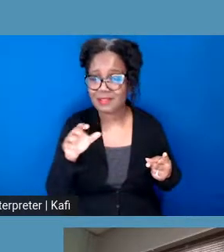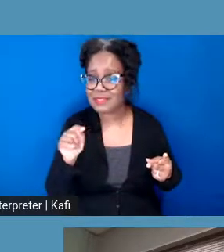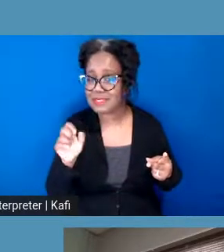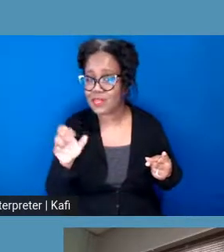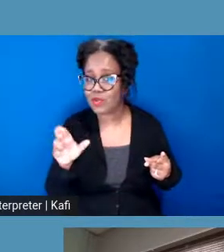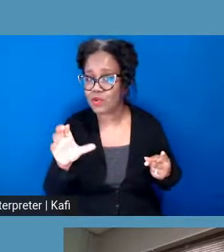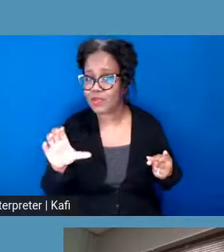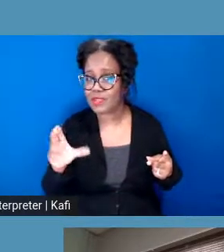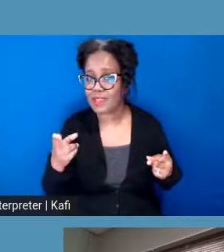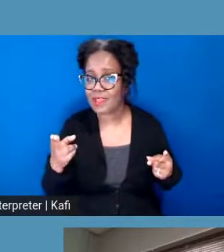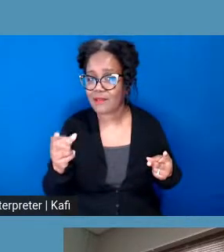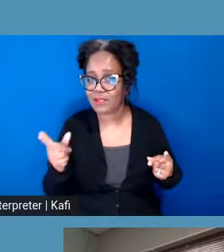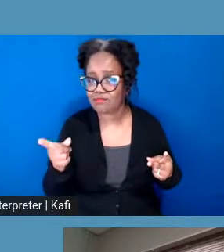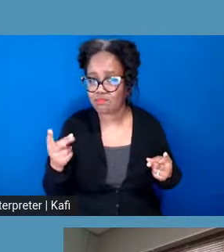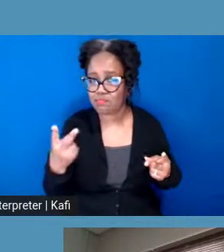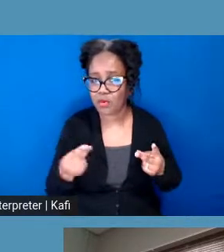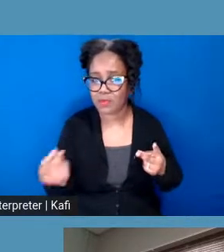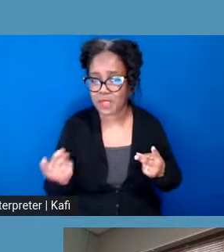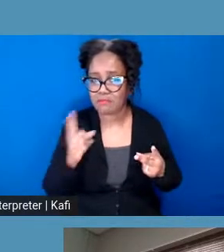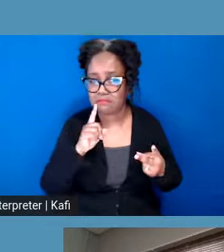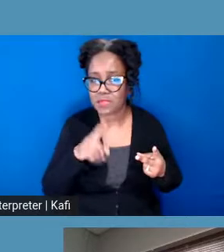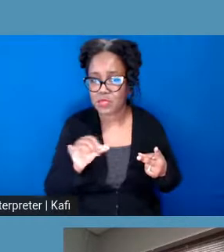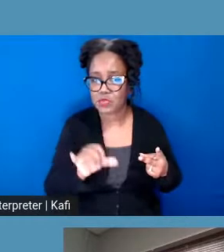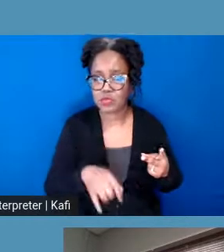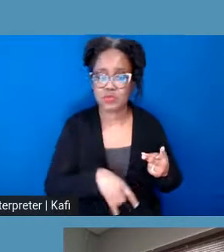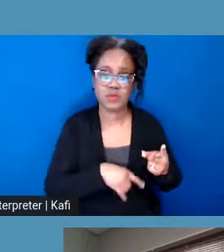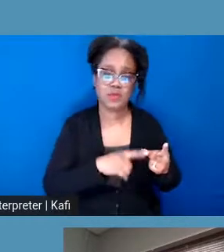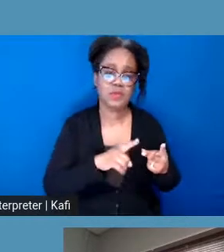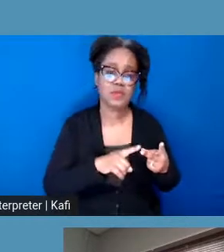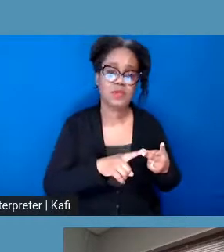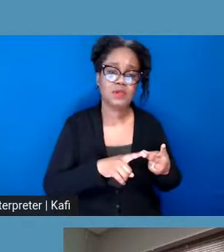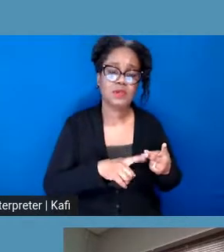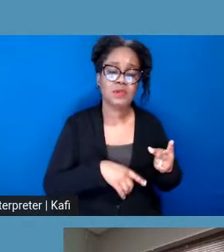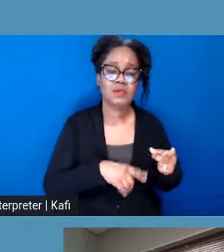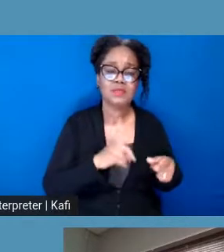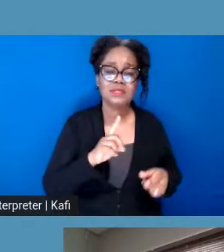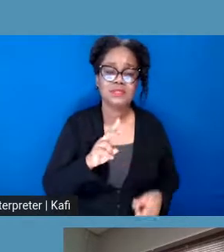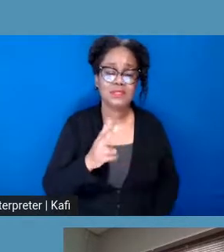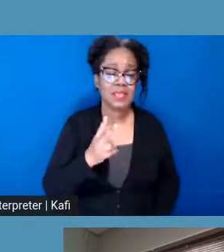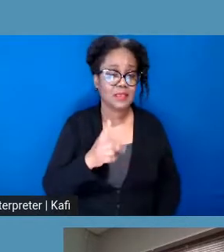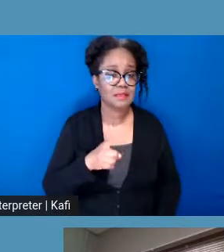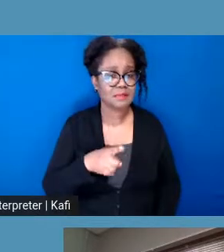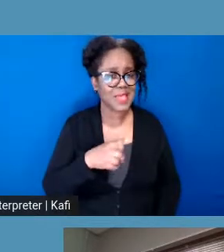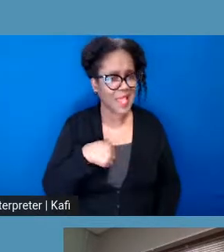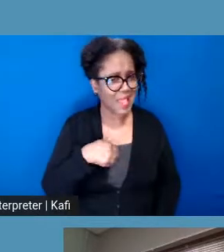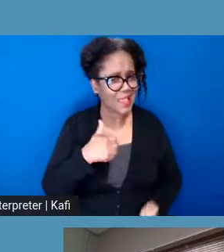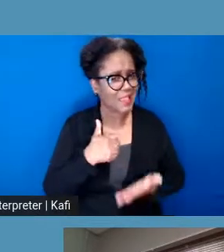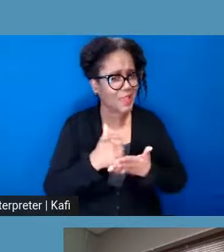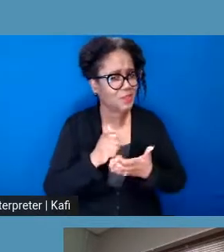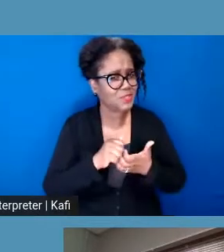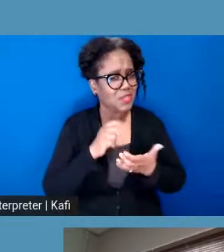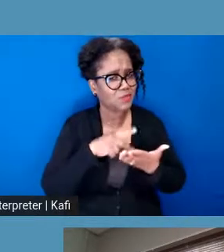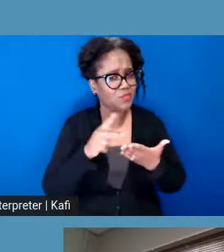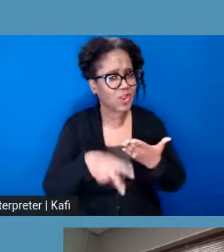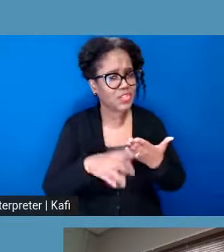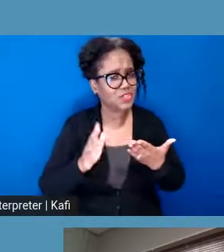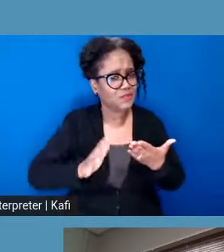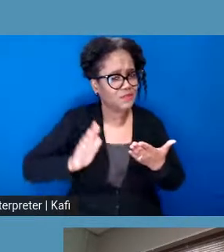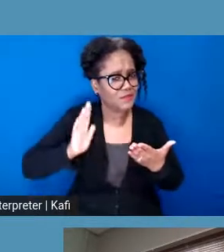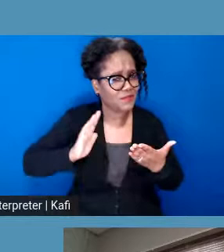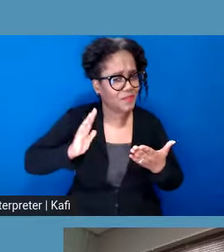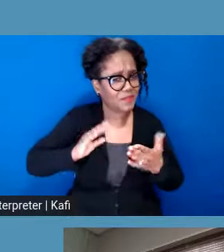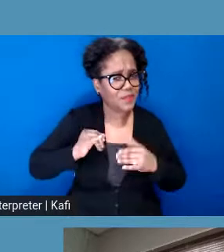Taylor or Carolyne. Person says, I helped with a project at a previous internship where I photographed 2D